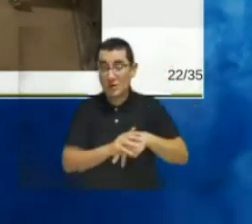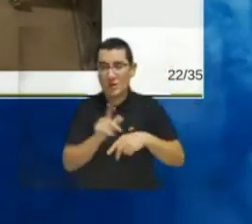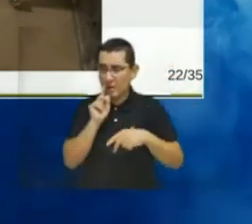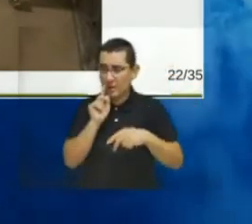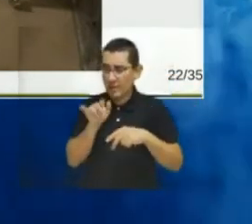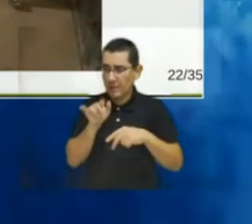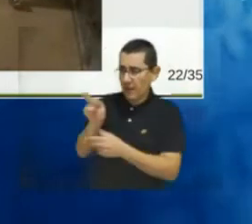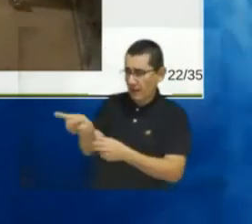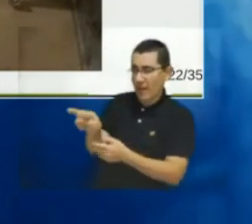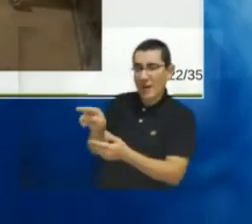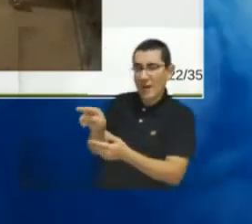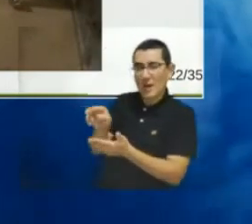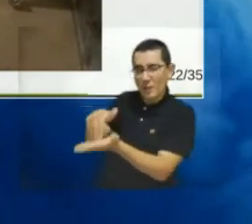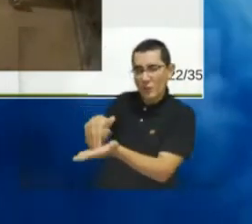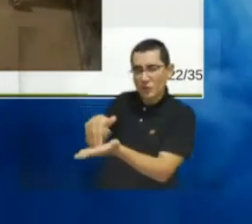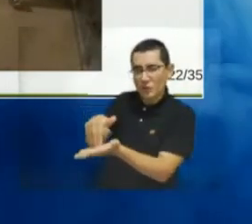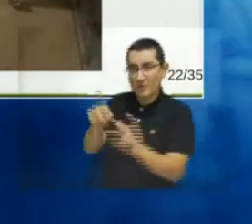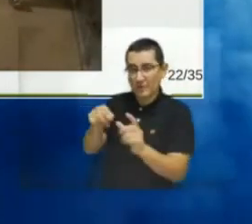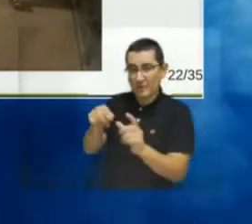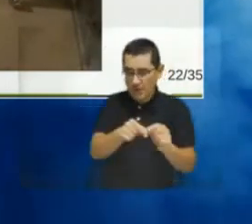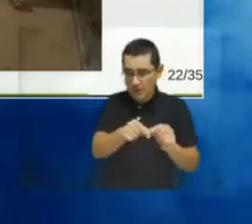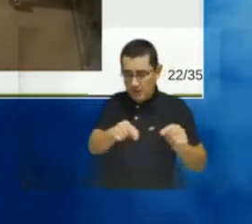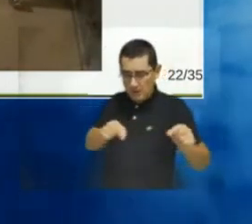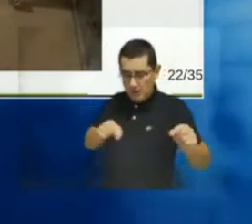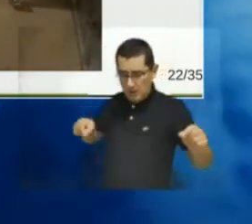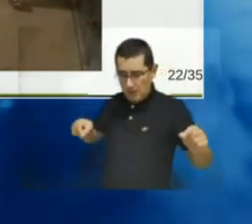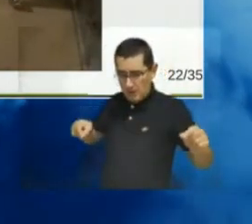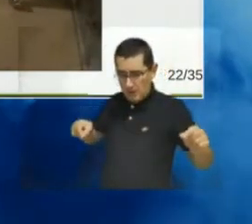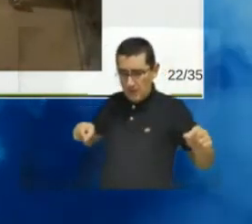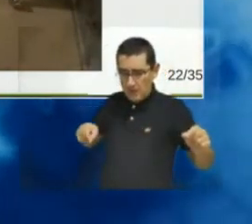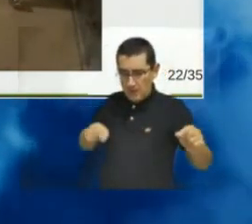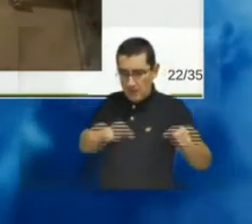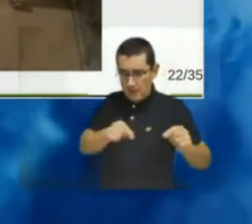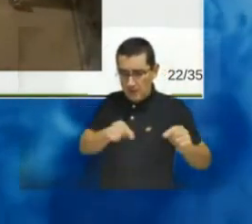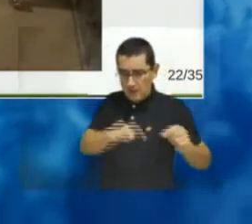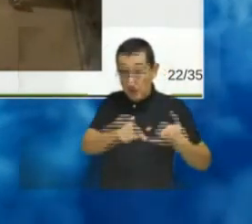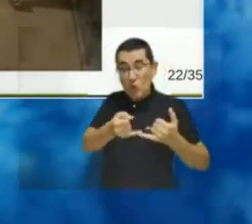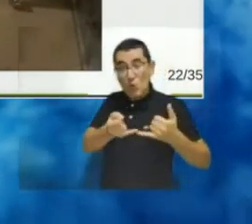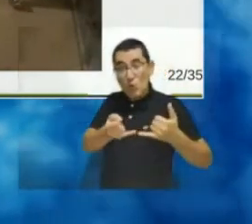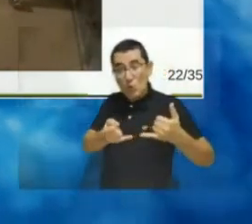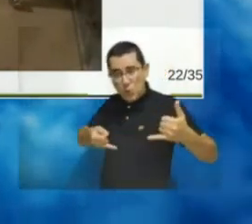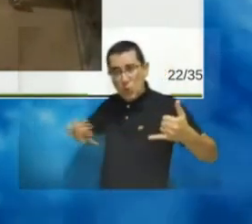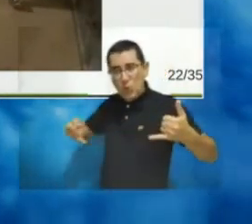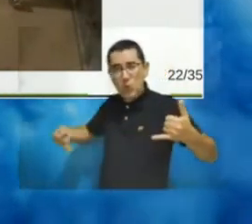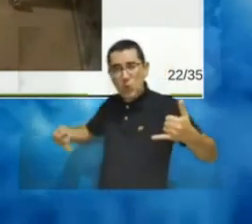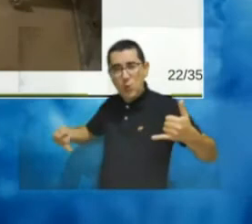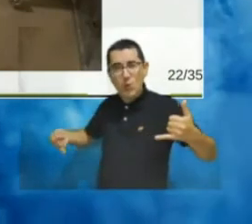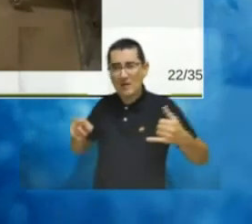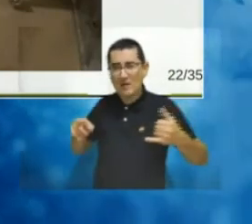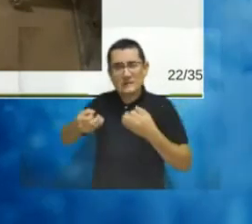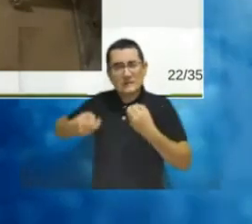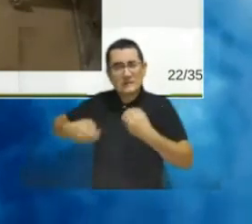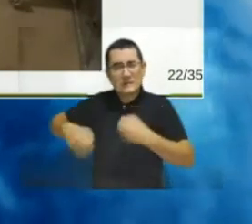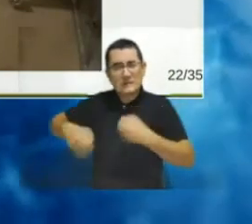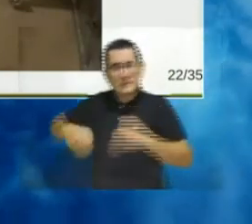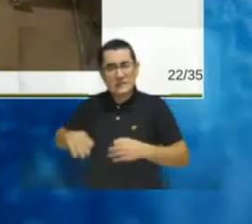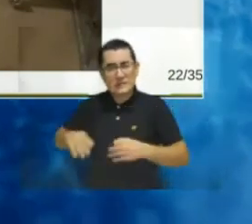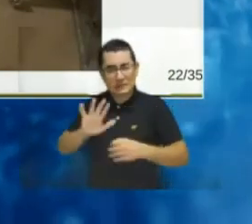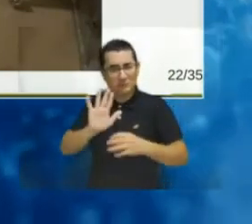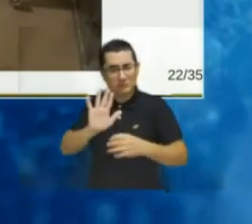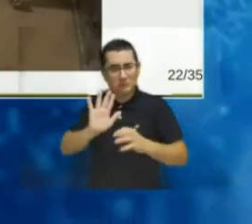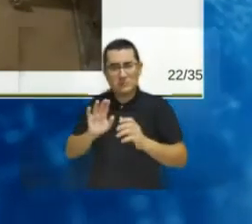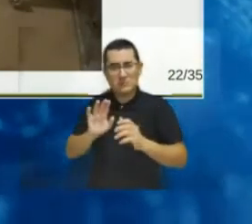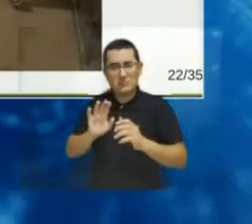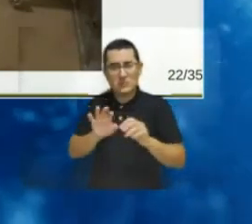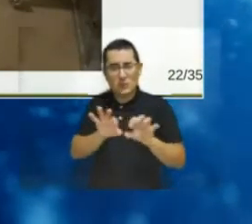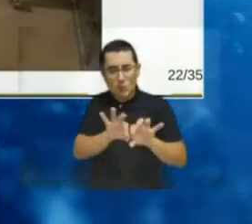the position. We have a marker that we do, a 3-lead marker, and a very, very sensitive probe that we have here